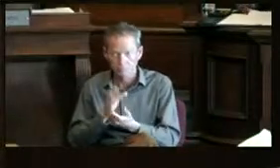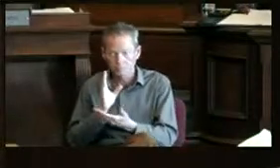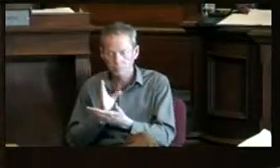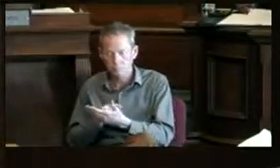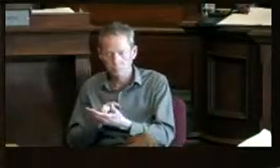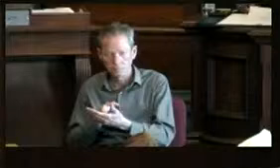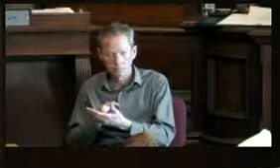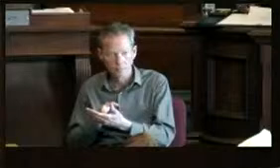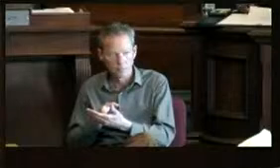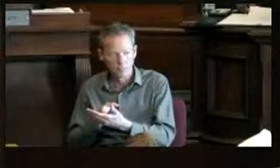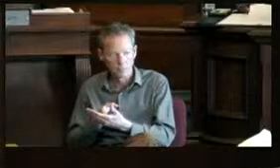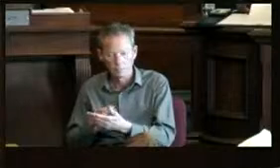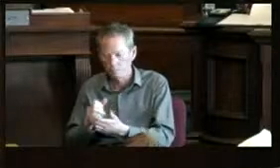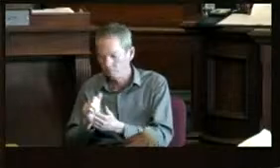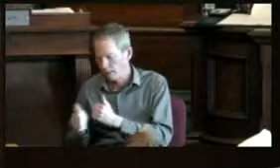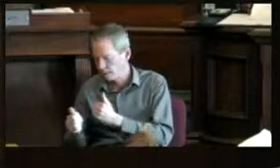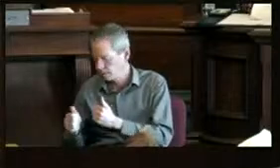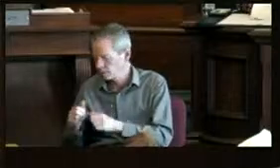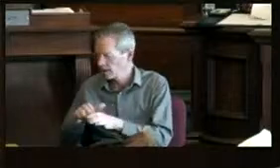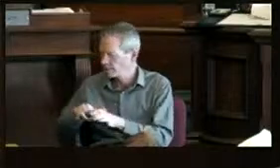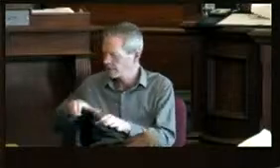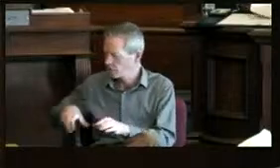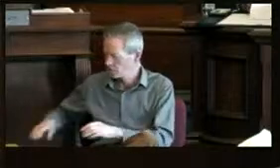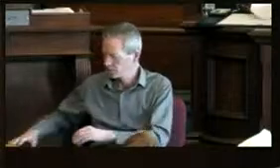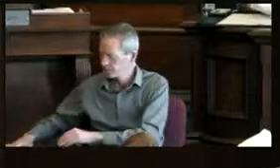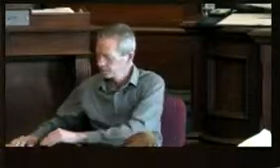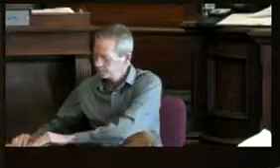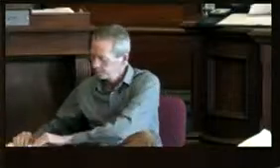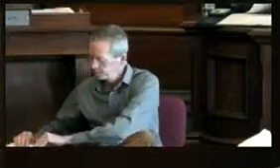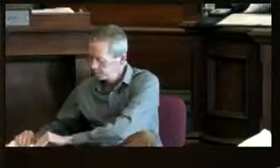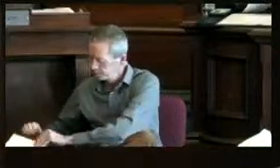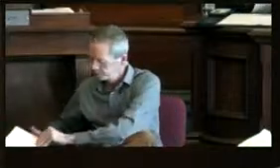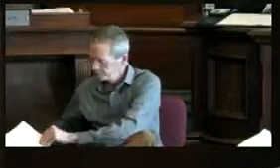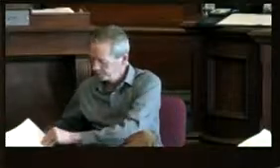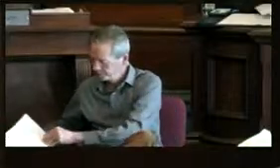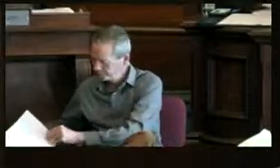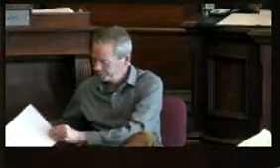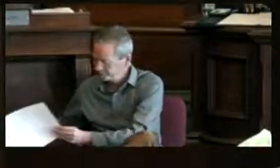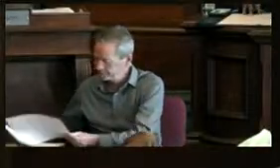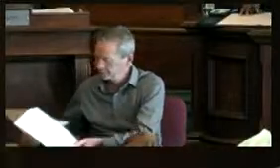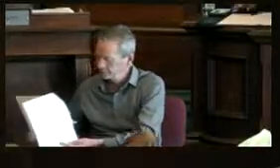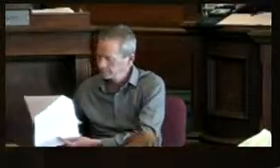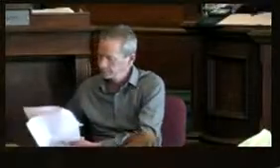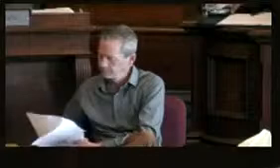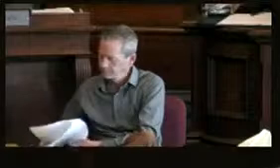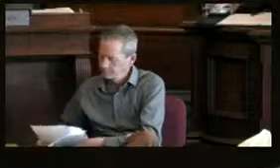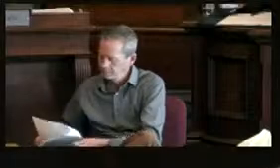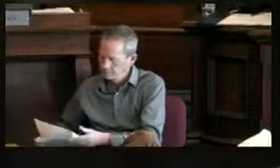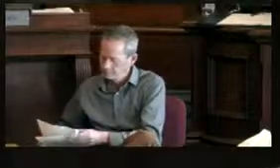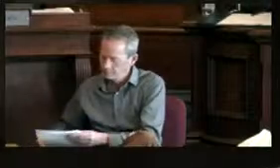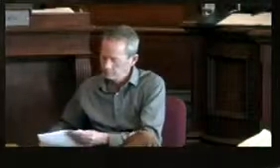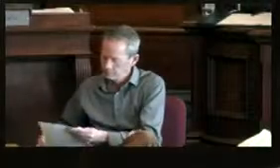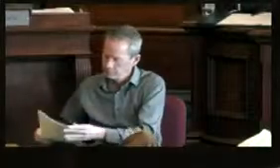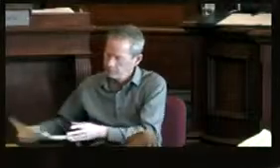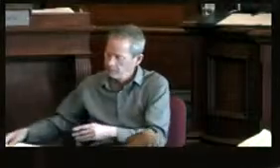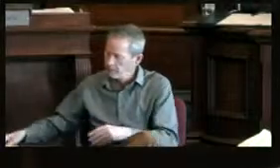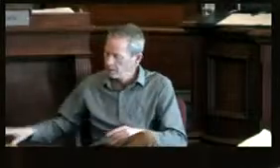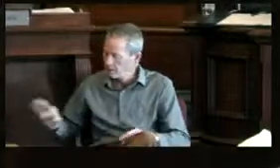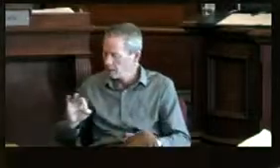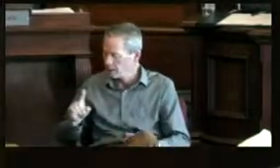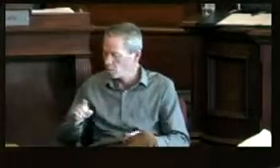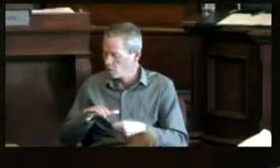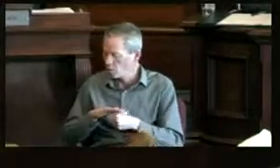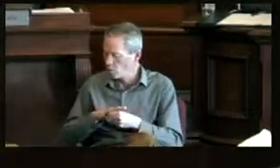Aye. Introductory passes. Abstention. And one abstention. Thank you, sir. Introductory number 91, local improvement